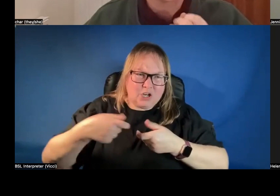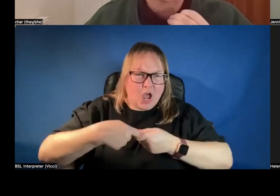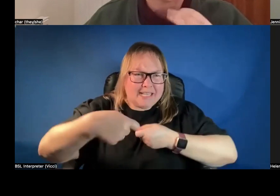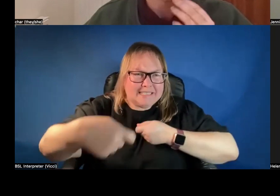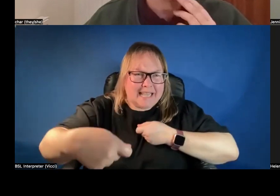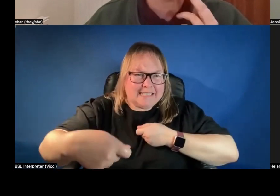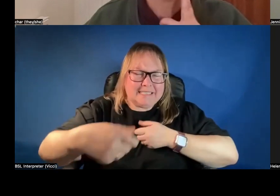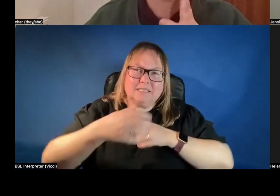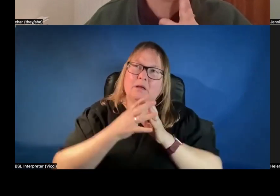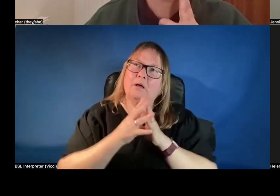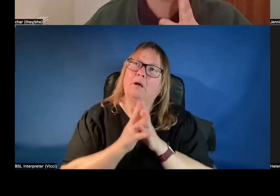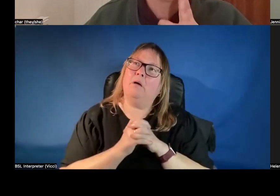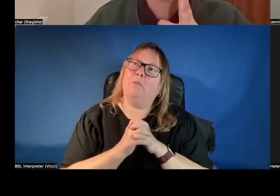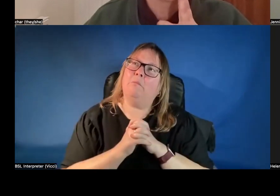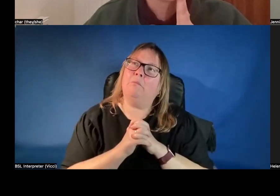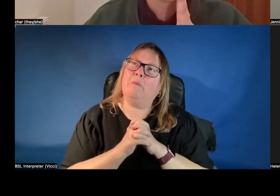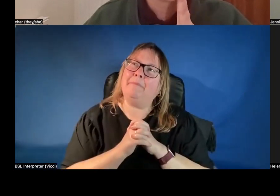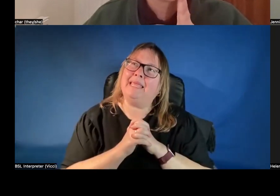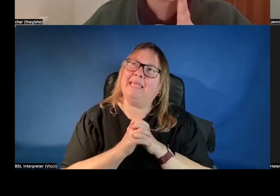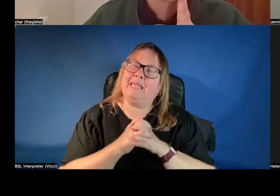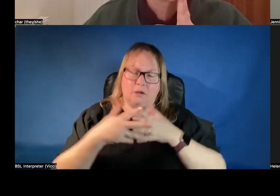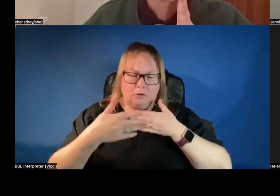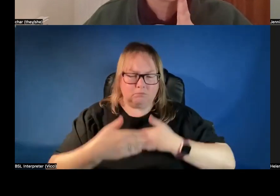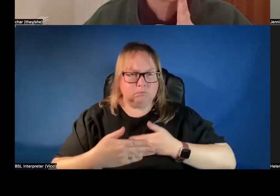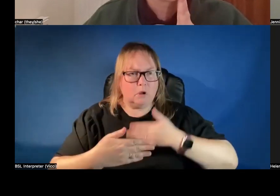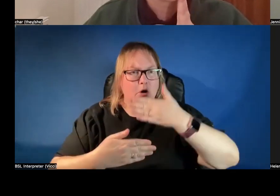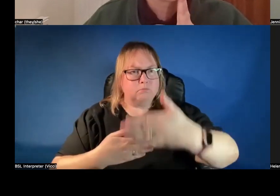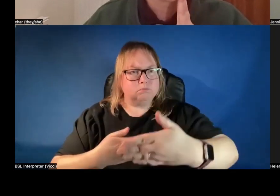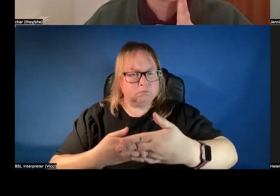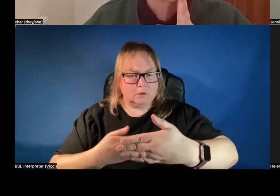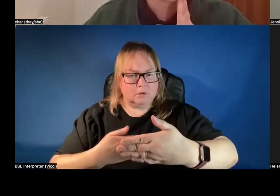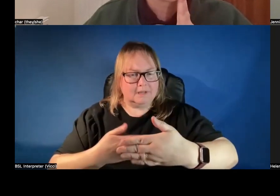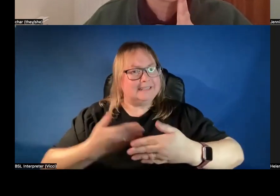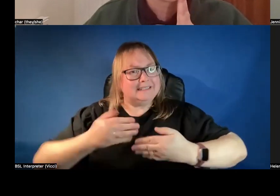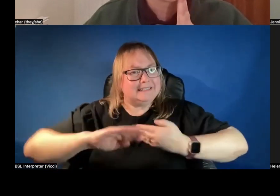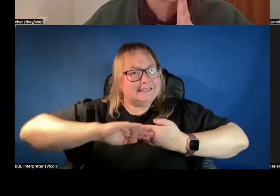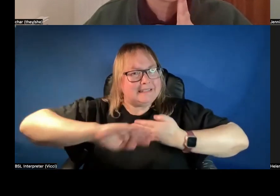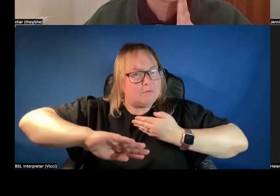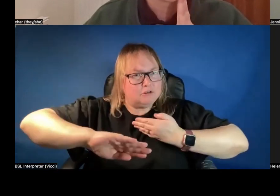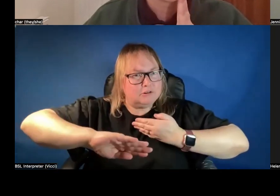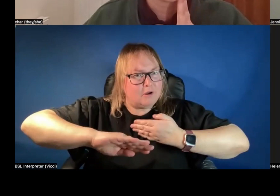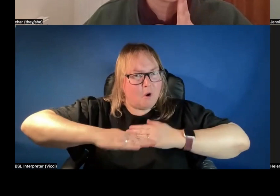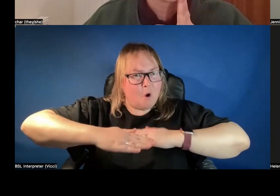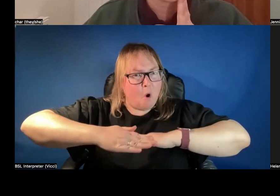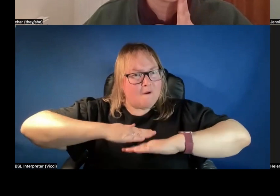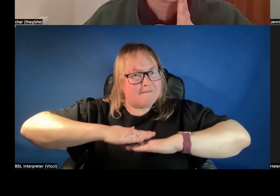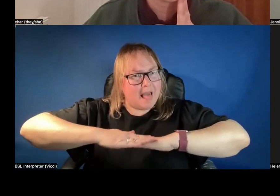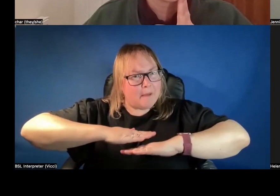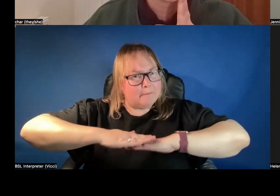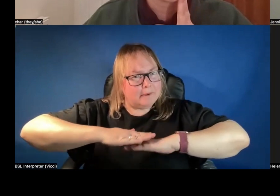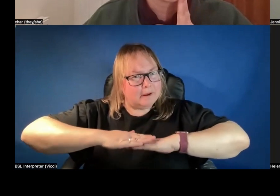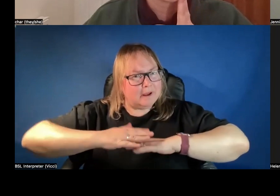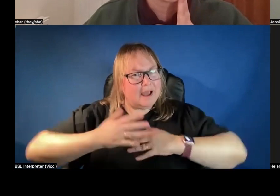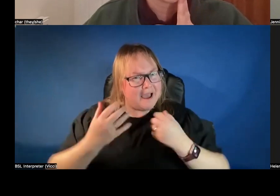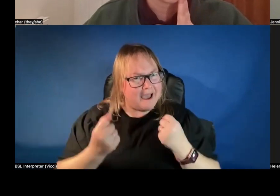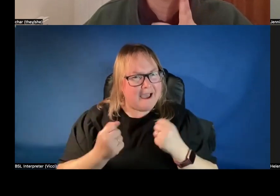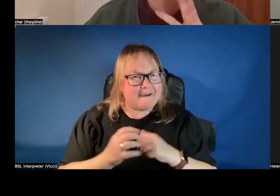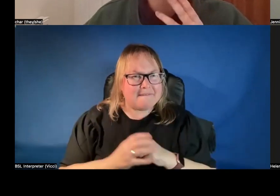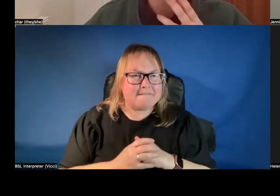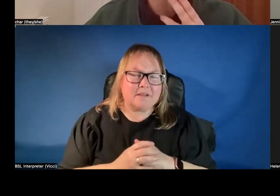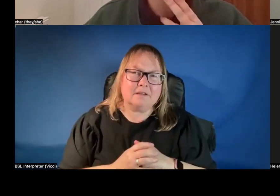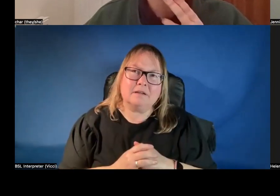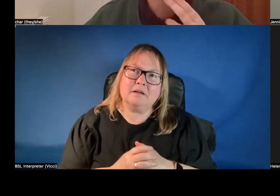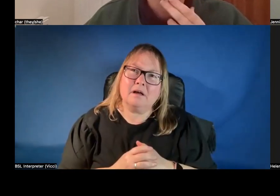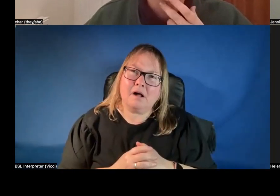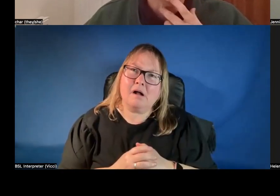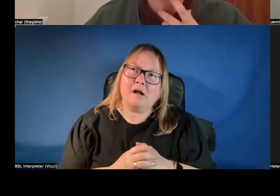does overlap at certain points, but many times it doesn't overlap, and how to accommodate that within working together